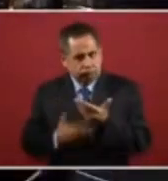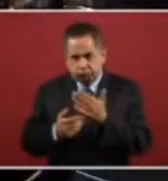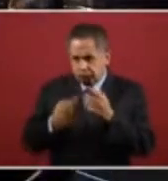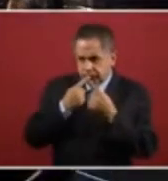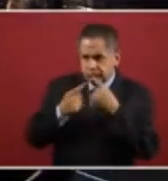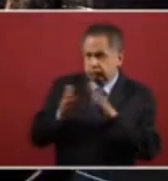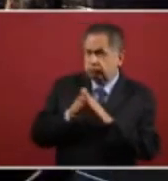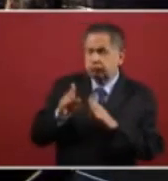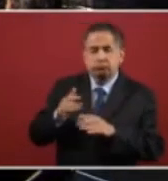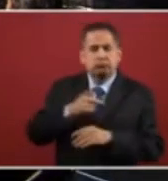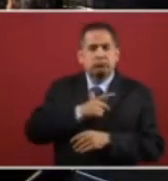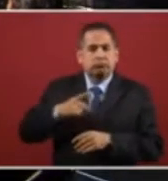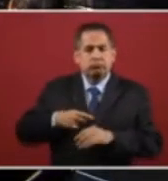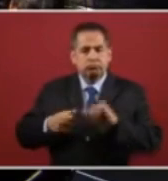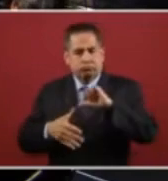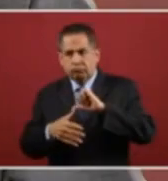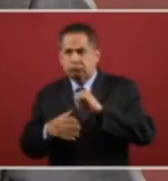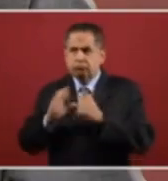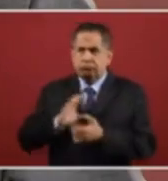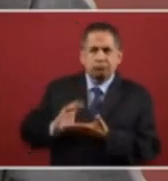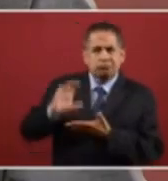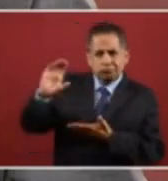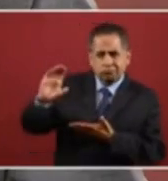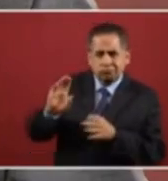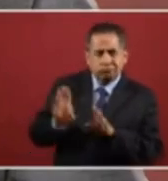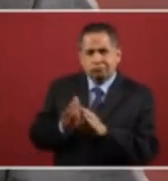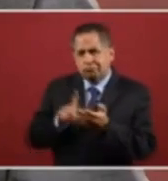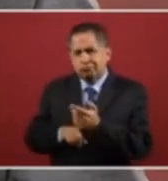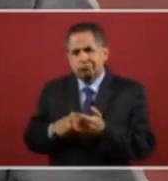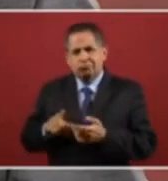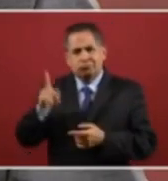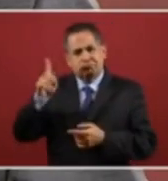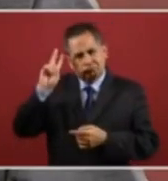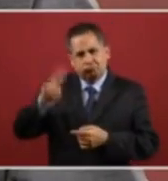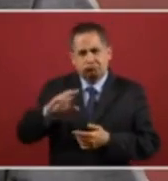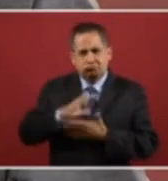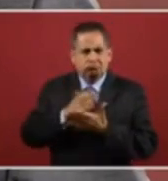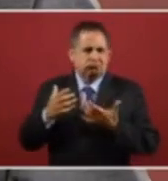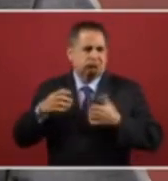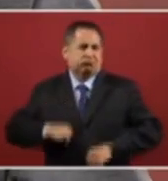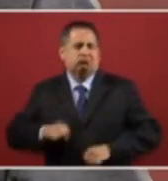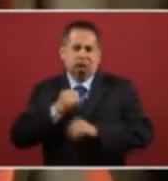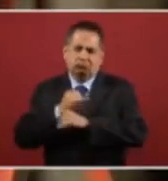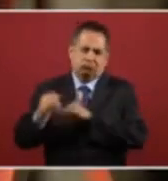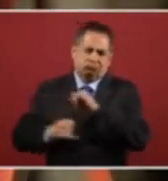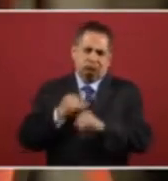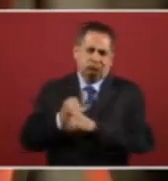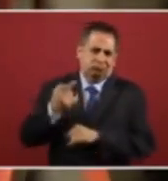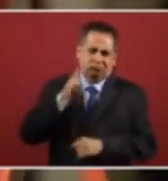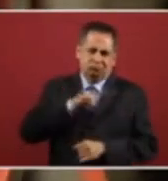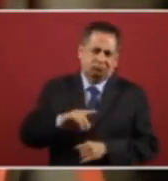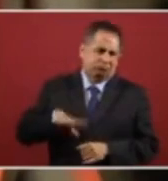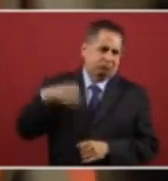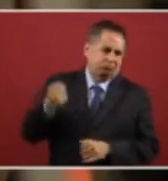Would you want to negotiate? Because it's a bad